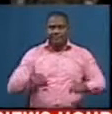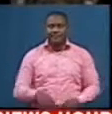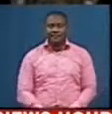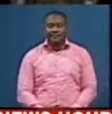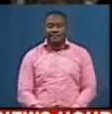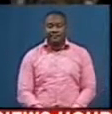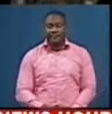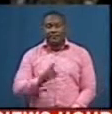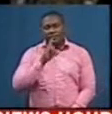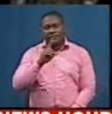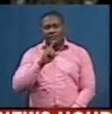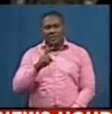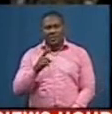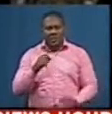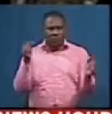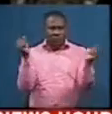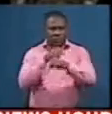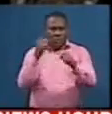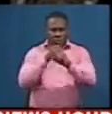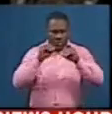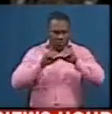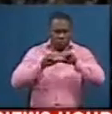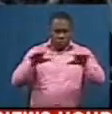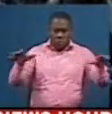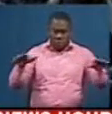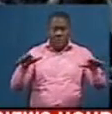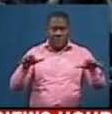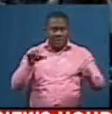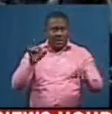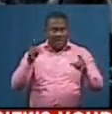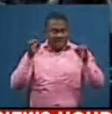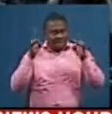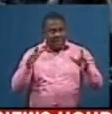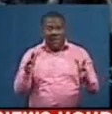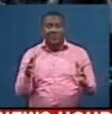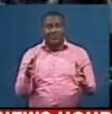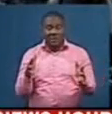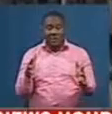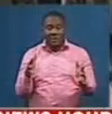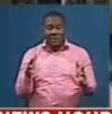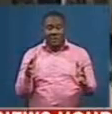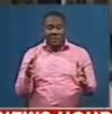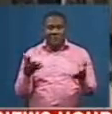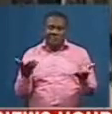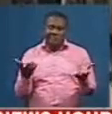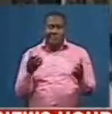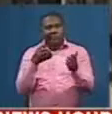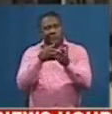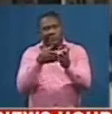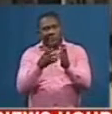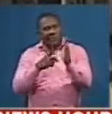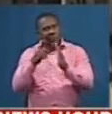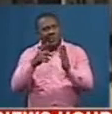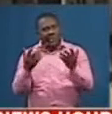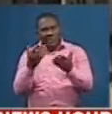Yes, terrorism has become a serious challenge to peace and security and development in Africa. The threat of